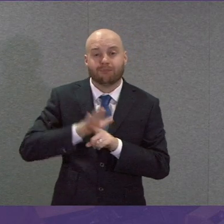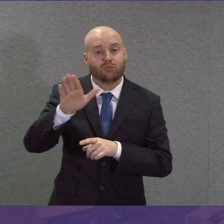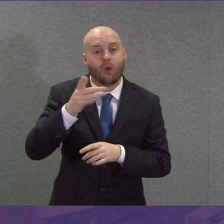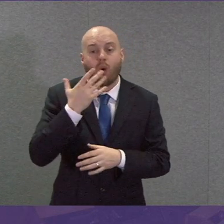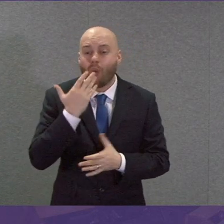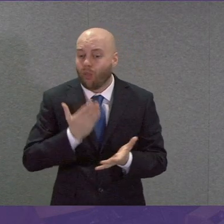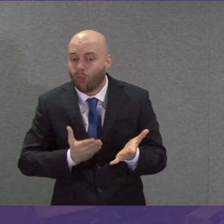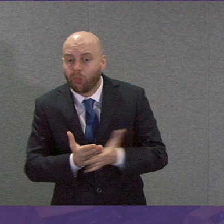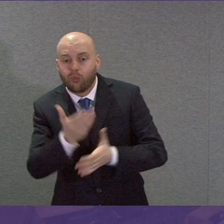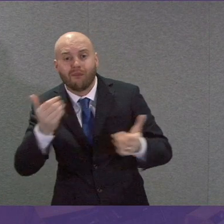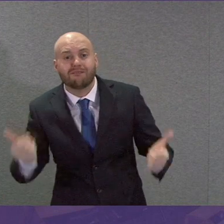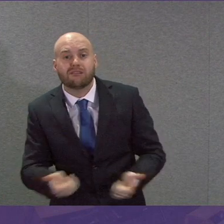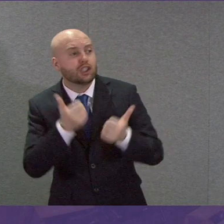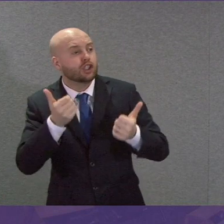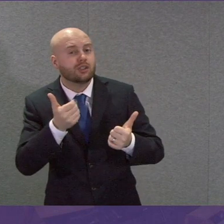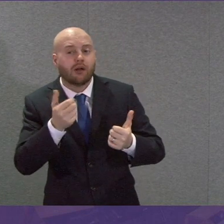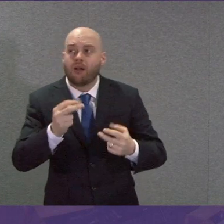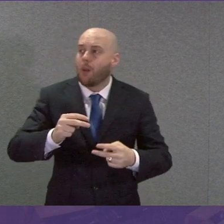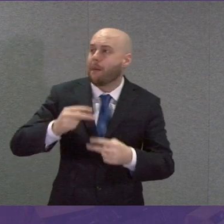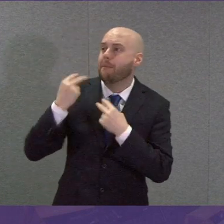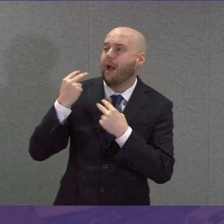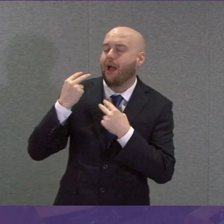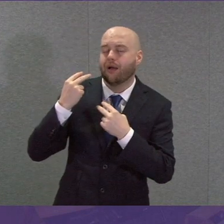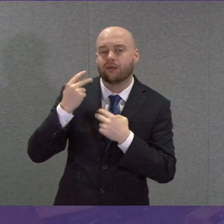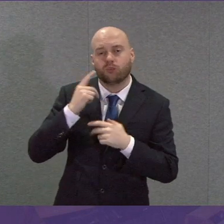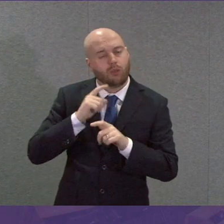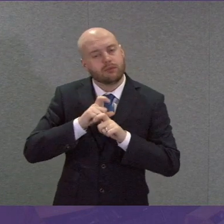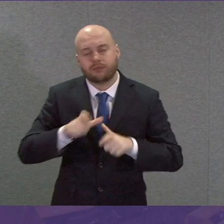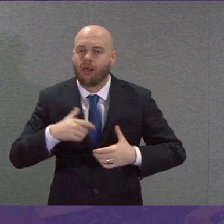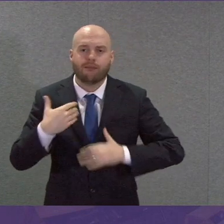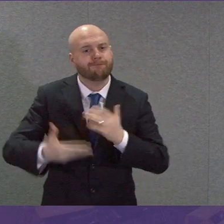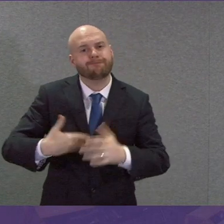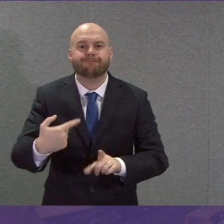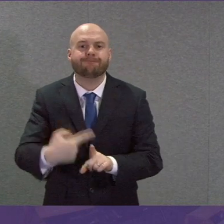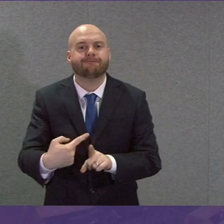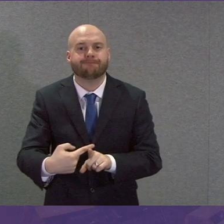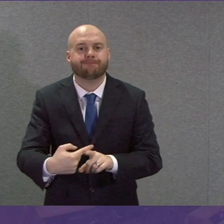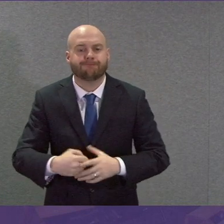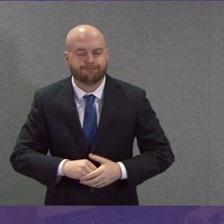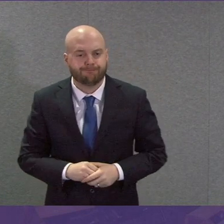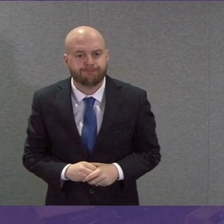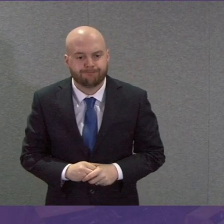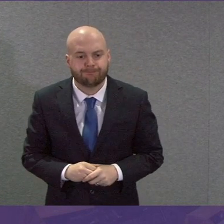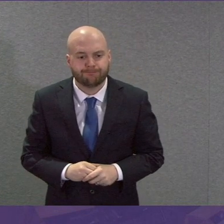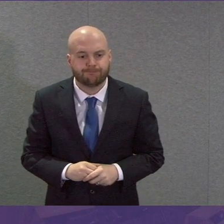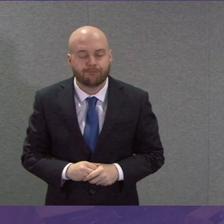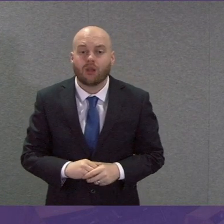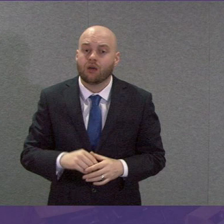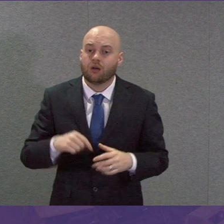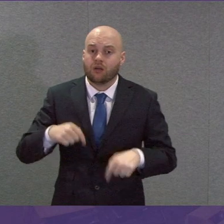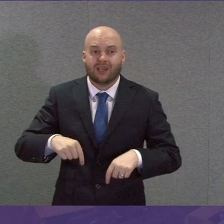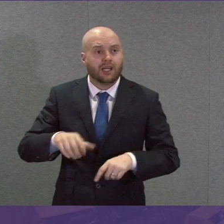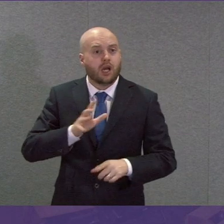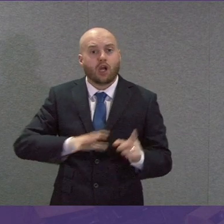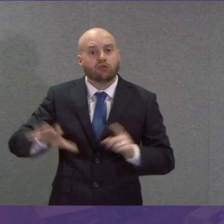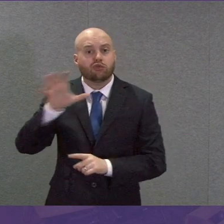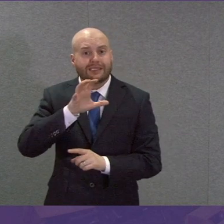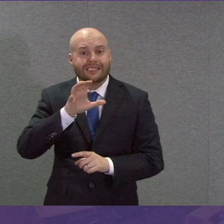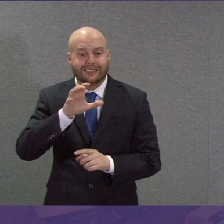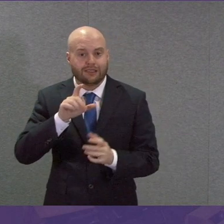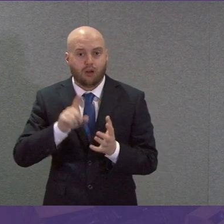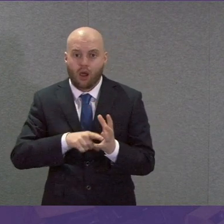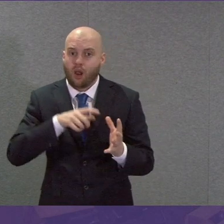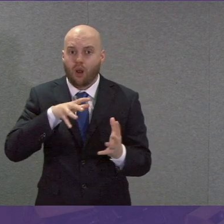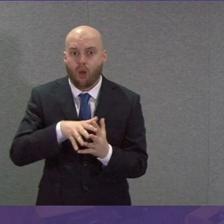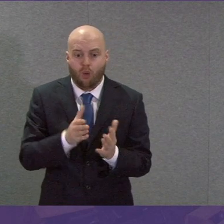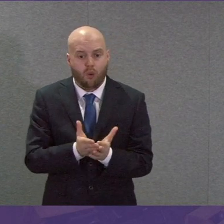there's a quote from Fletcher of Saltoun about the relationship between the songs of a country and its laws. We are going to need both to see